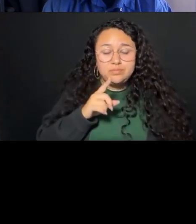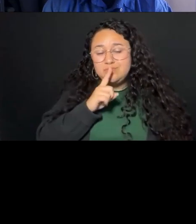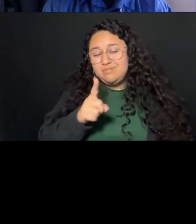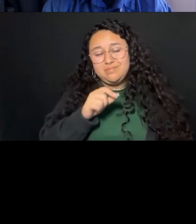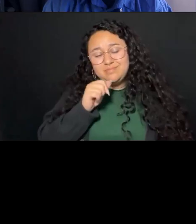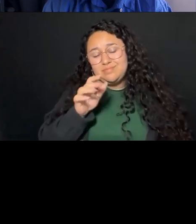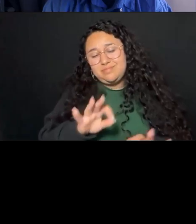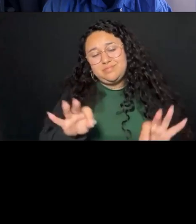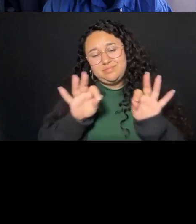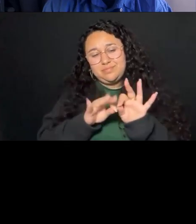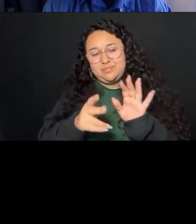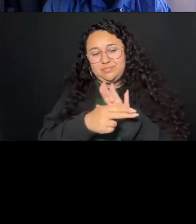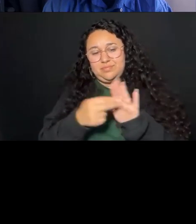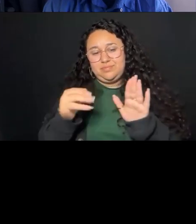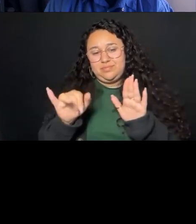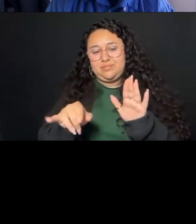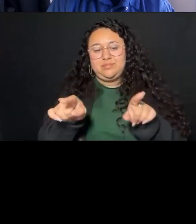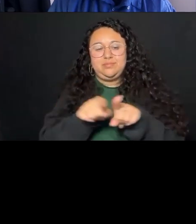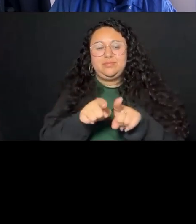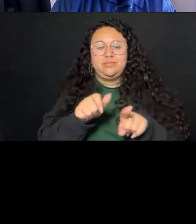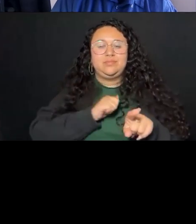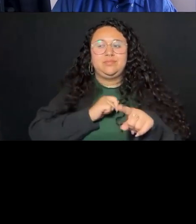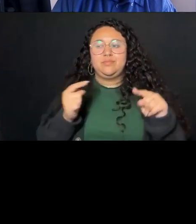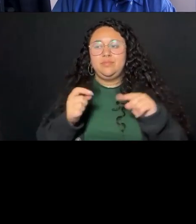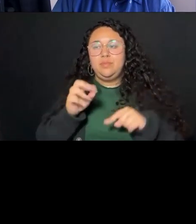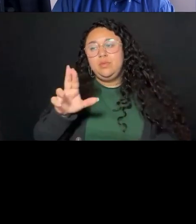self-harm or not?